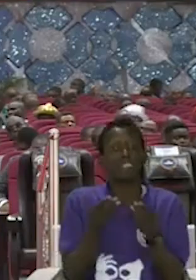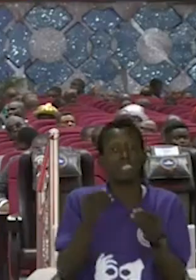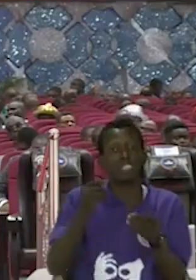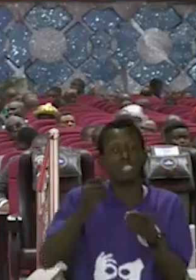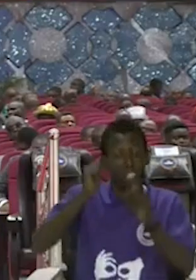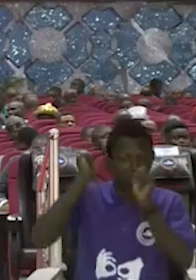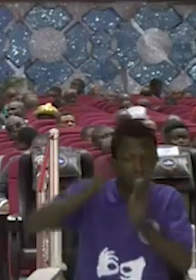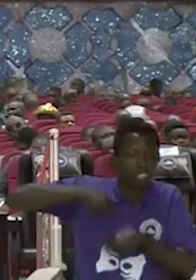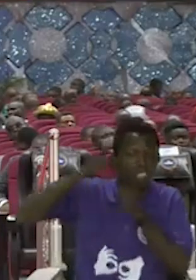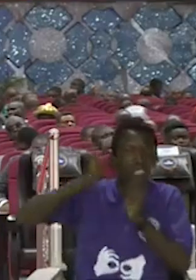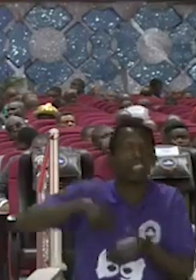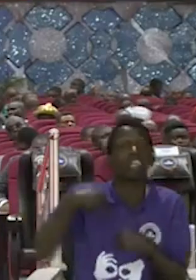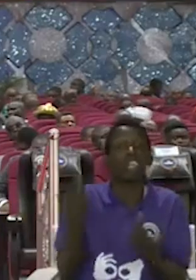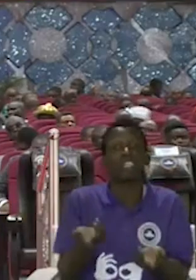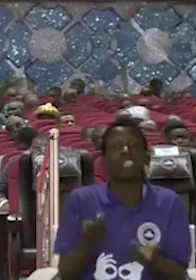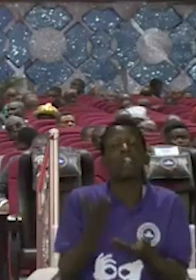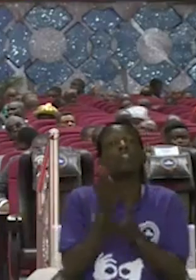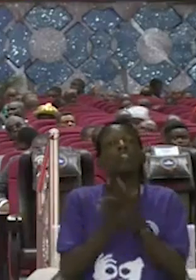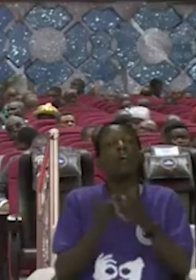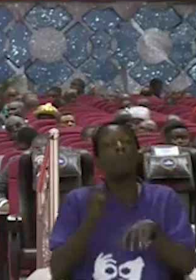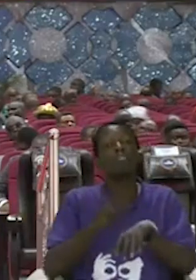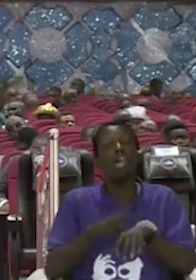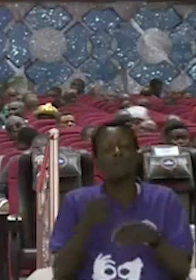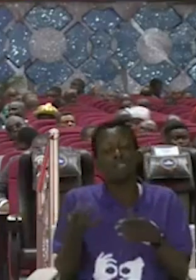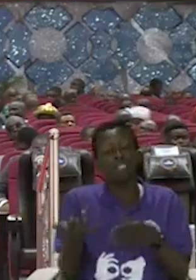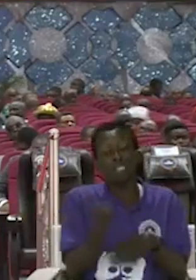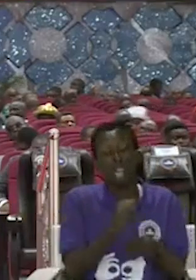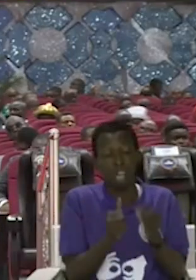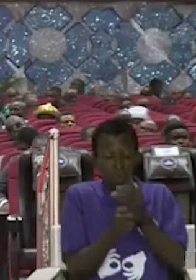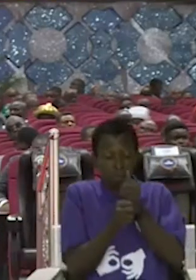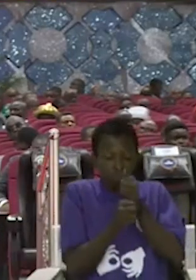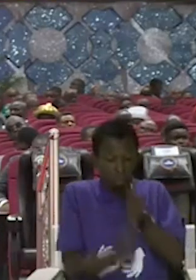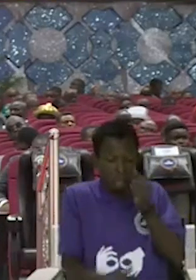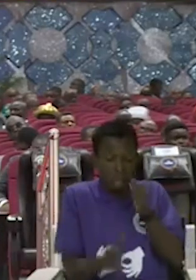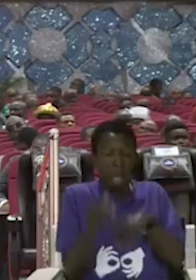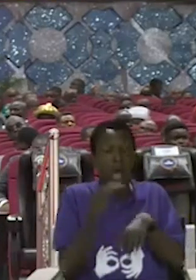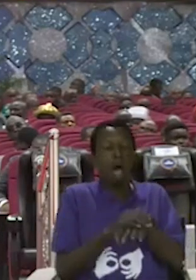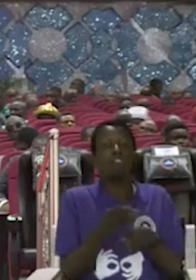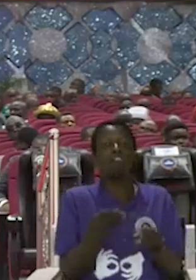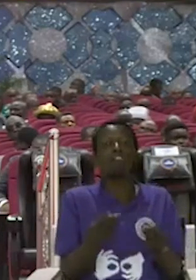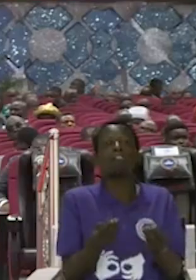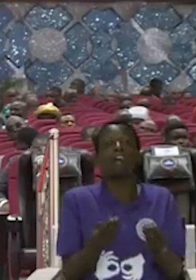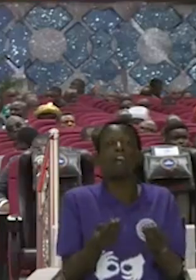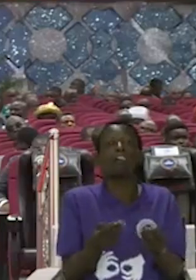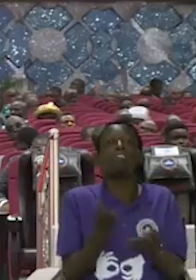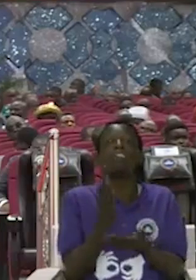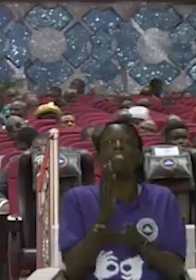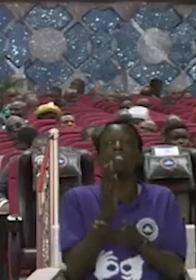At times they defecate on the ground. Does he talk?